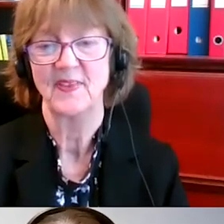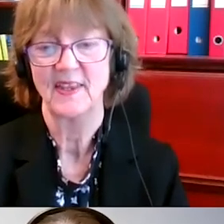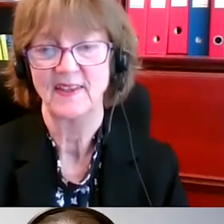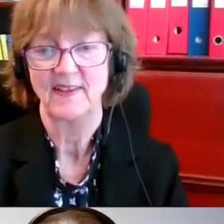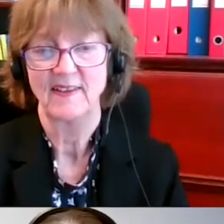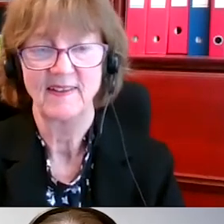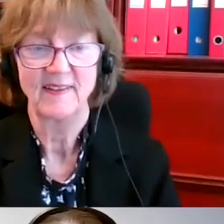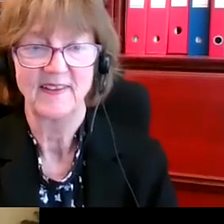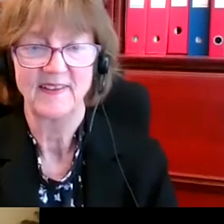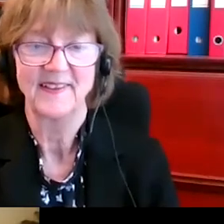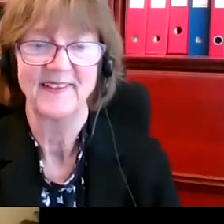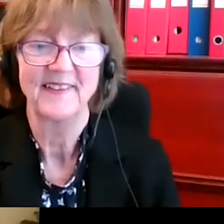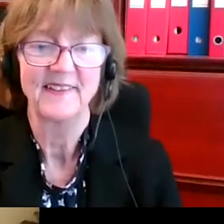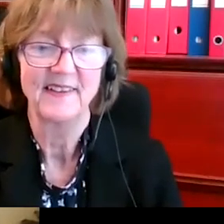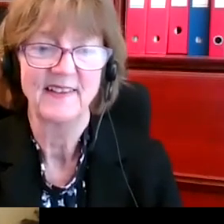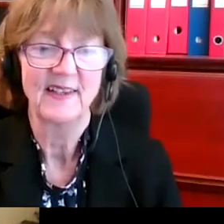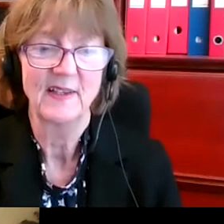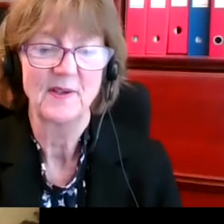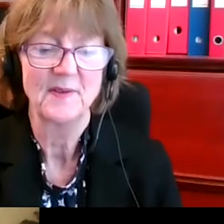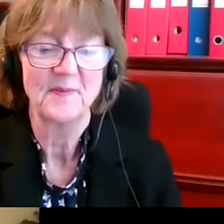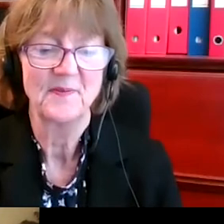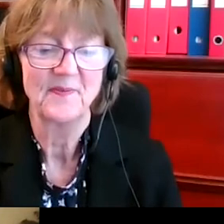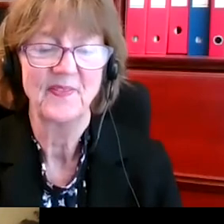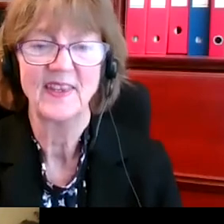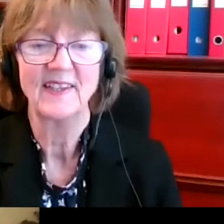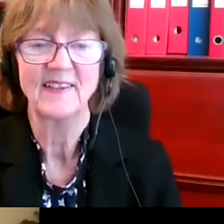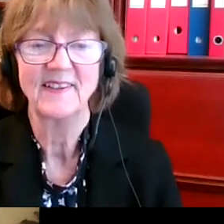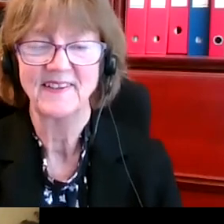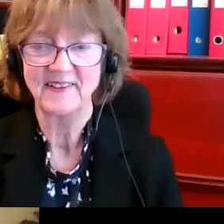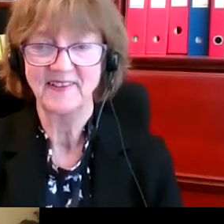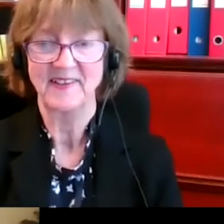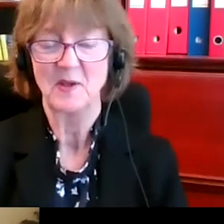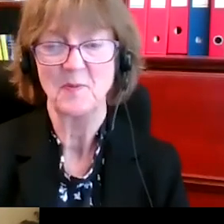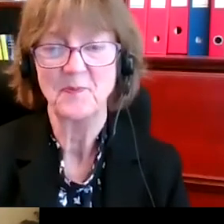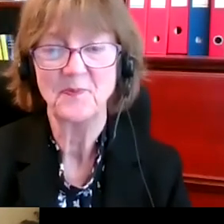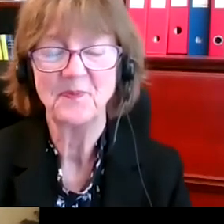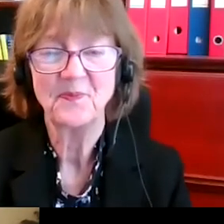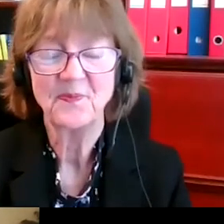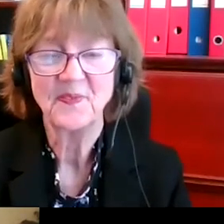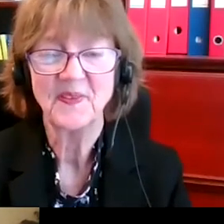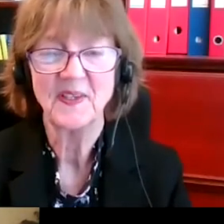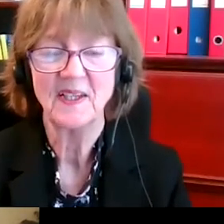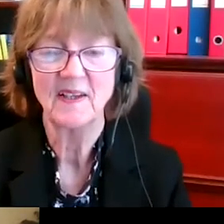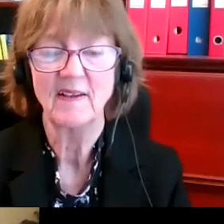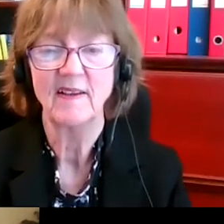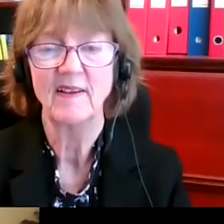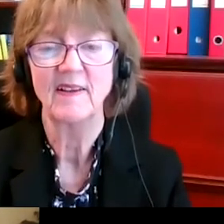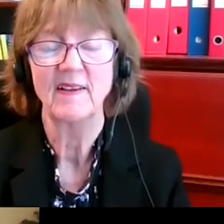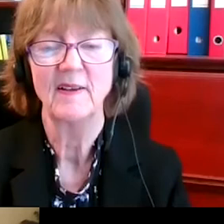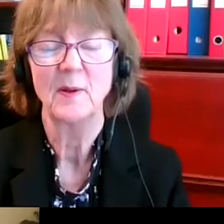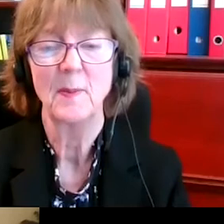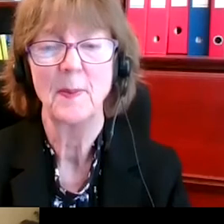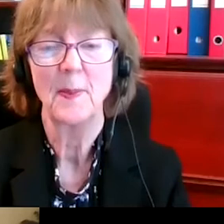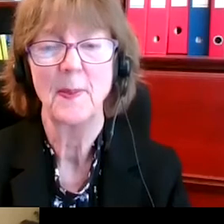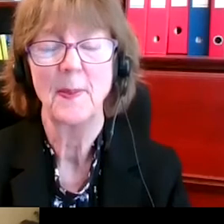Jessica, for moderating that session. And Professor, I had a really quick question for you. If you could just quickly tell us about how do